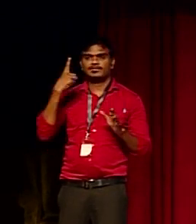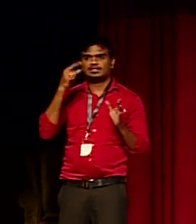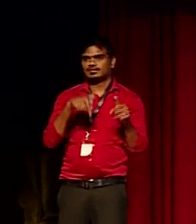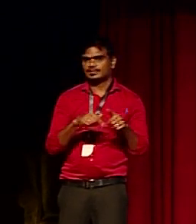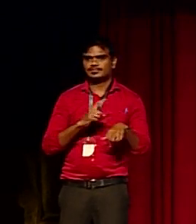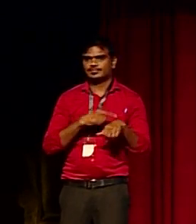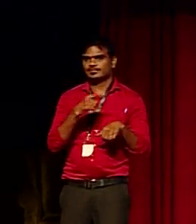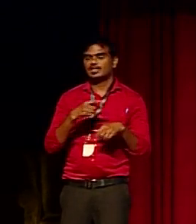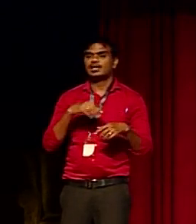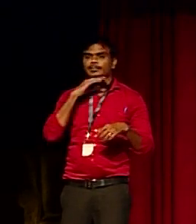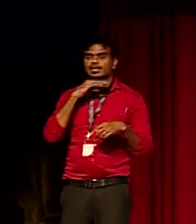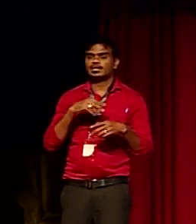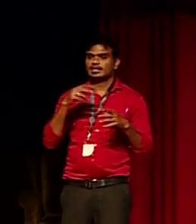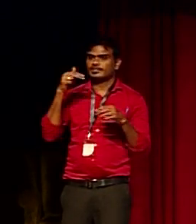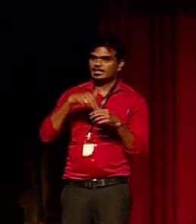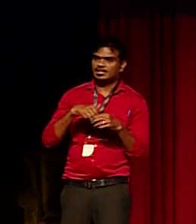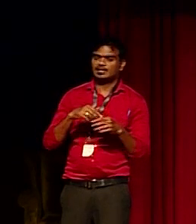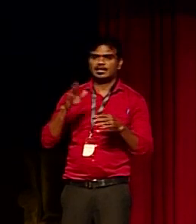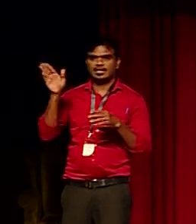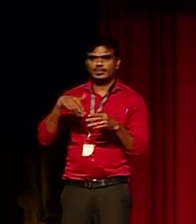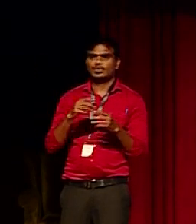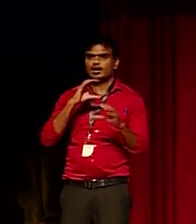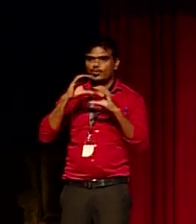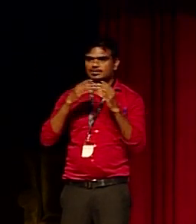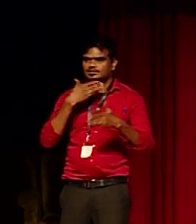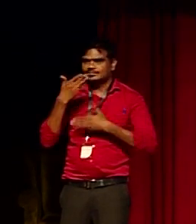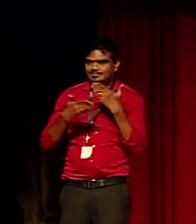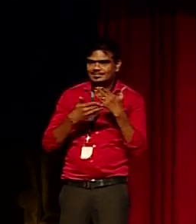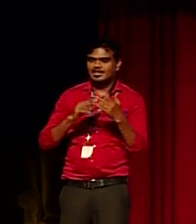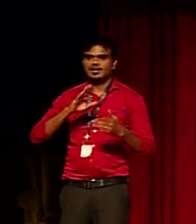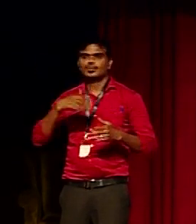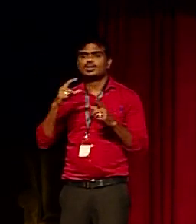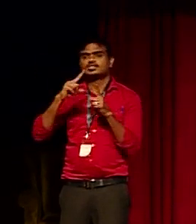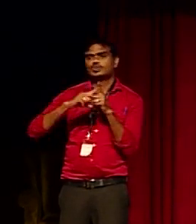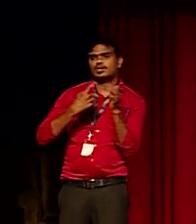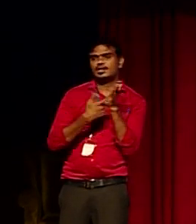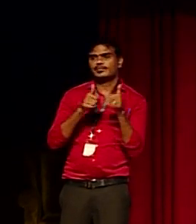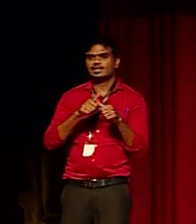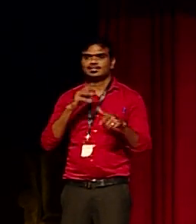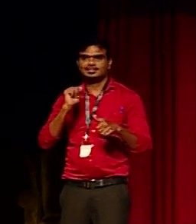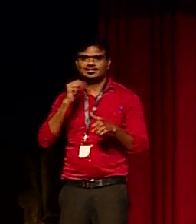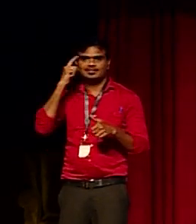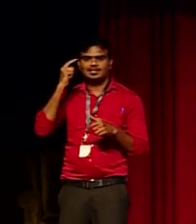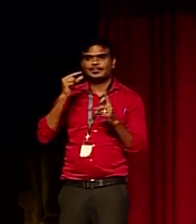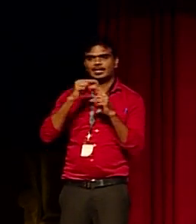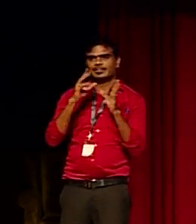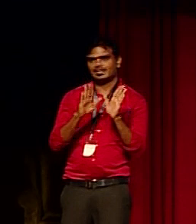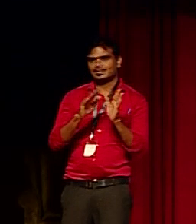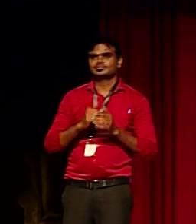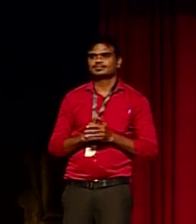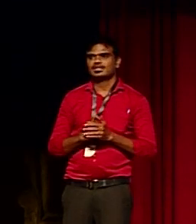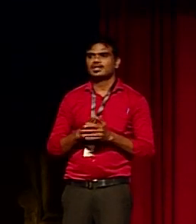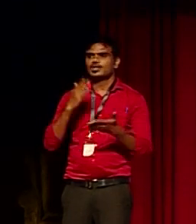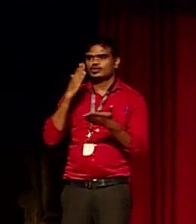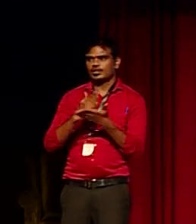first-time patient who had been fitted, and here he's counseling him. In fact, Dodaram is telling him that he can even climb a tree. And I had to